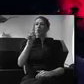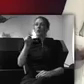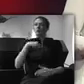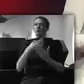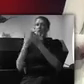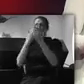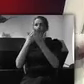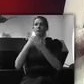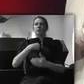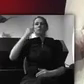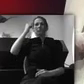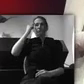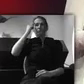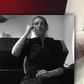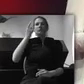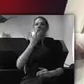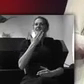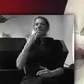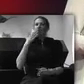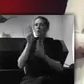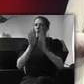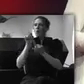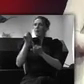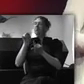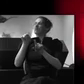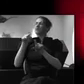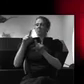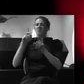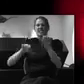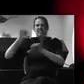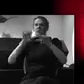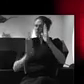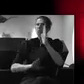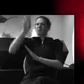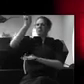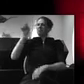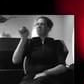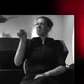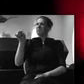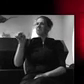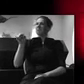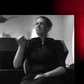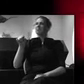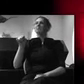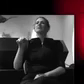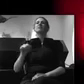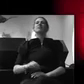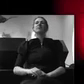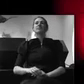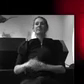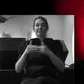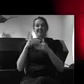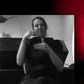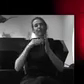world. And in 2003, the MIT, the Massachusetts Institute of Technology, said that